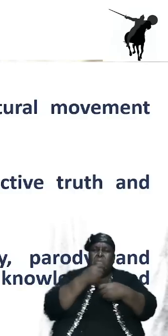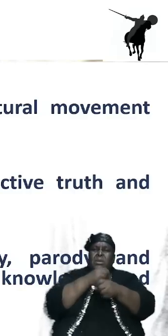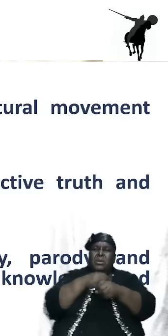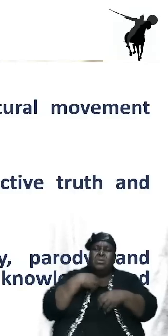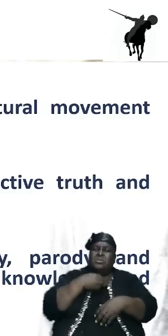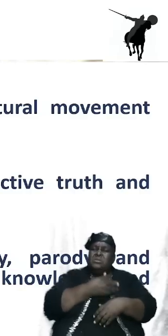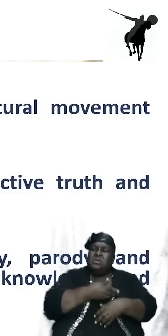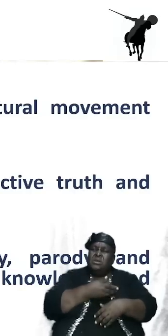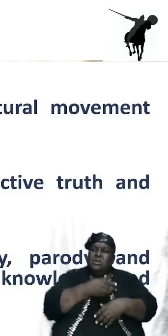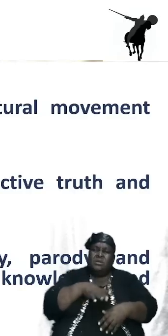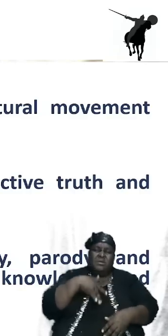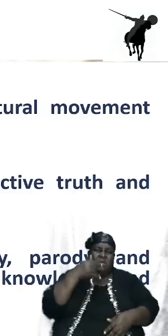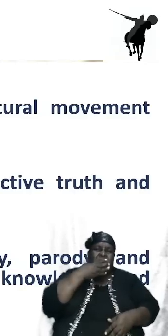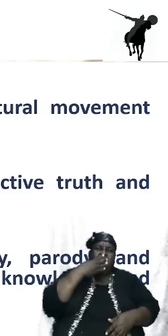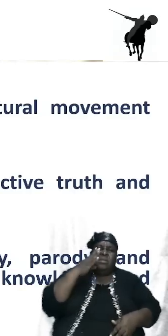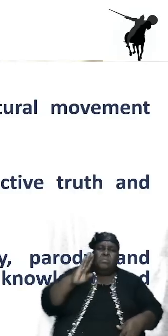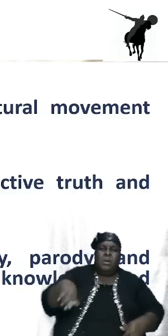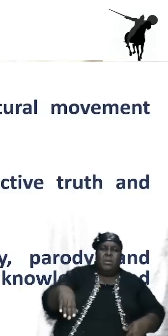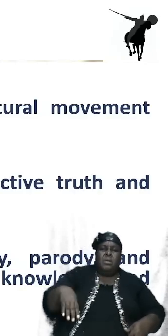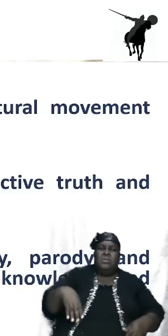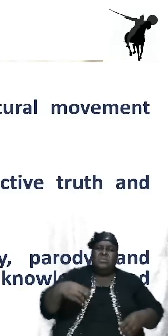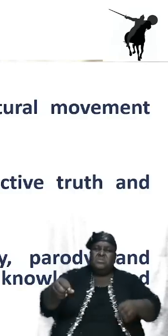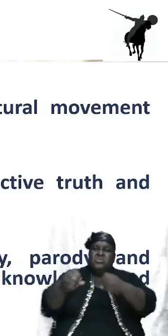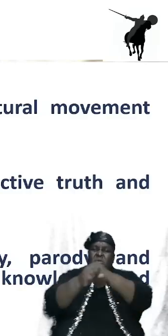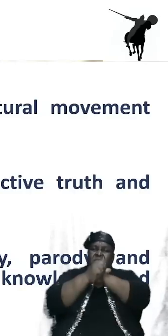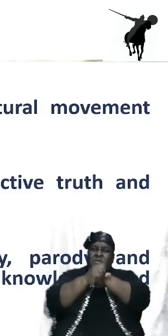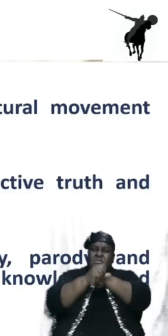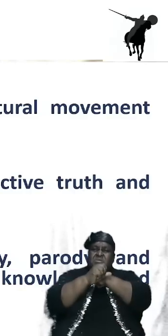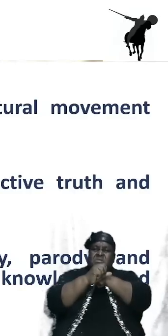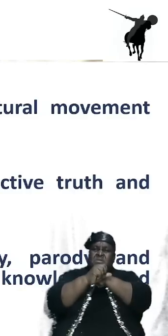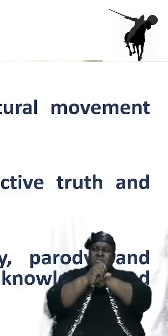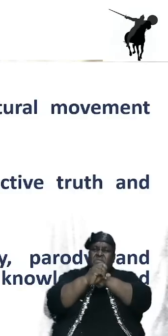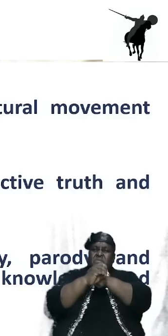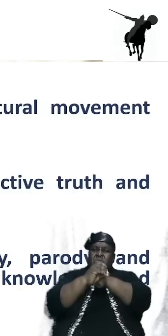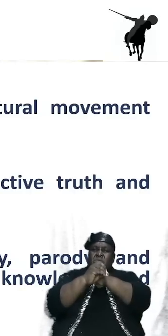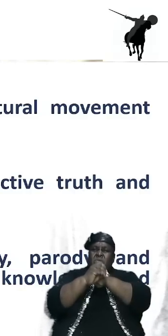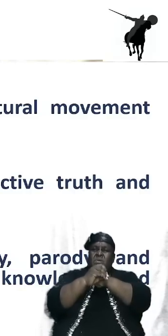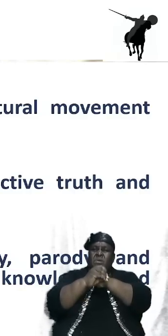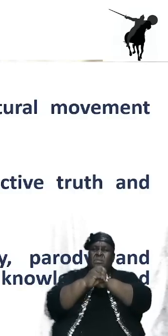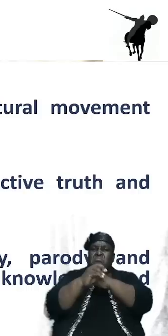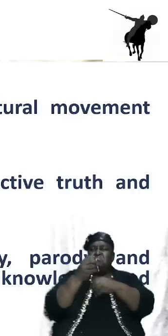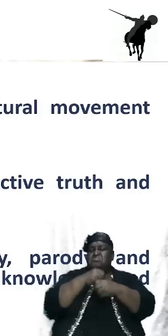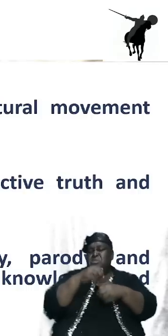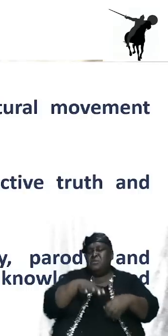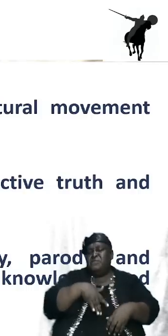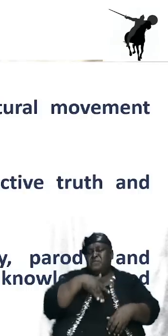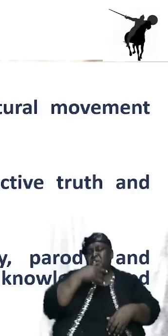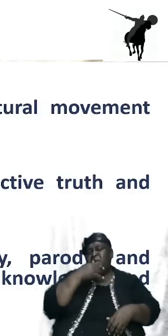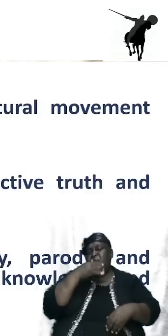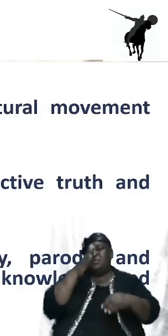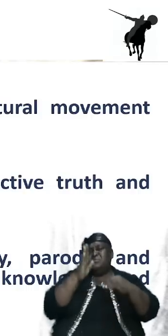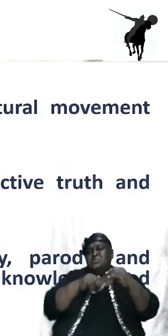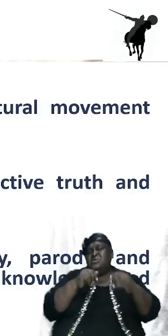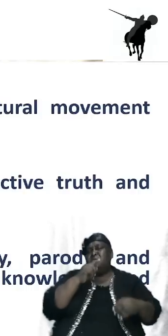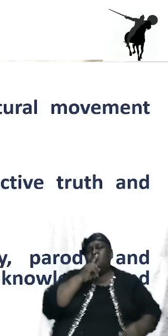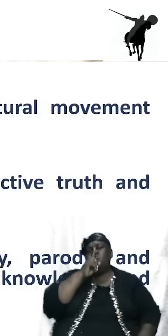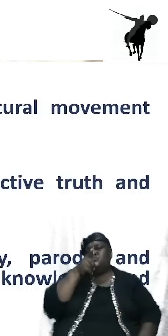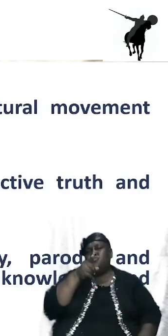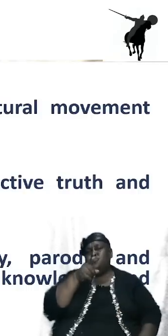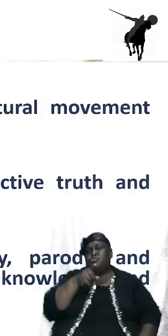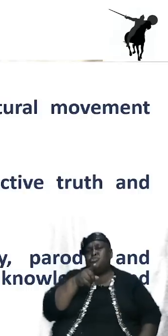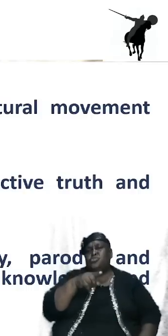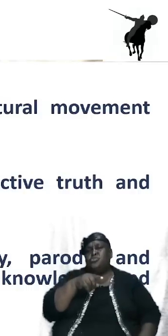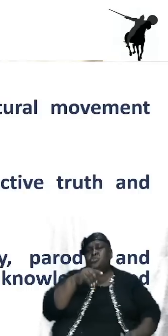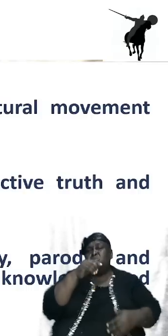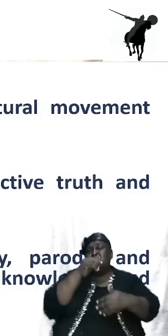be offensive? Amen. They're more catering to their feelings than truth. But again, I tell you, brethren, there is